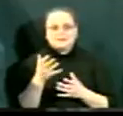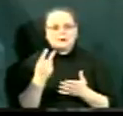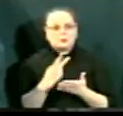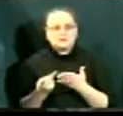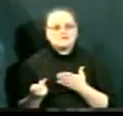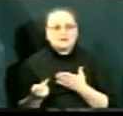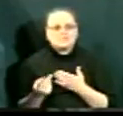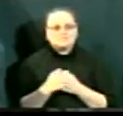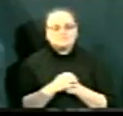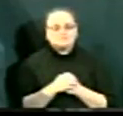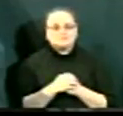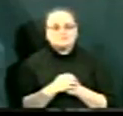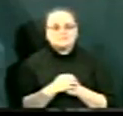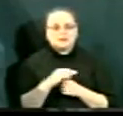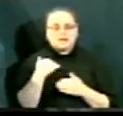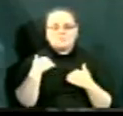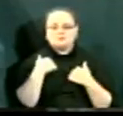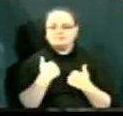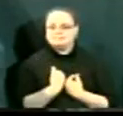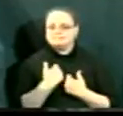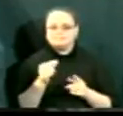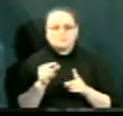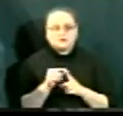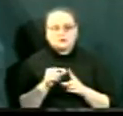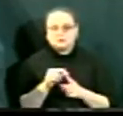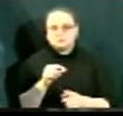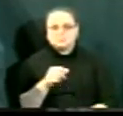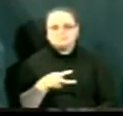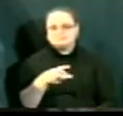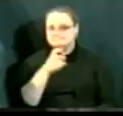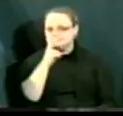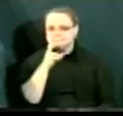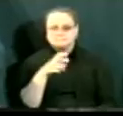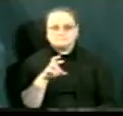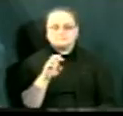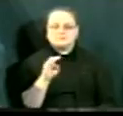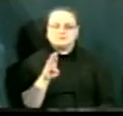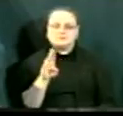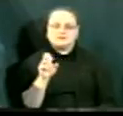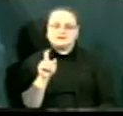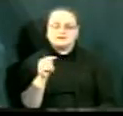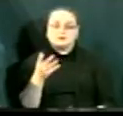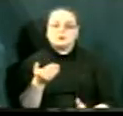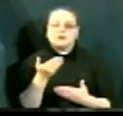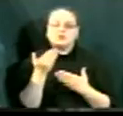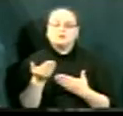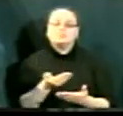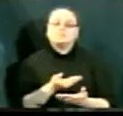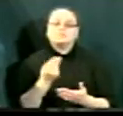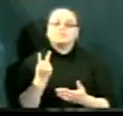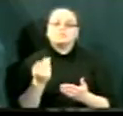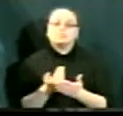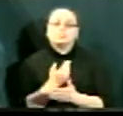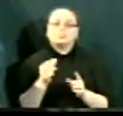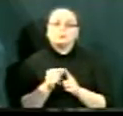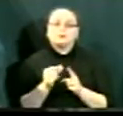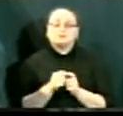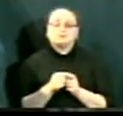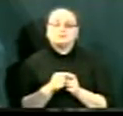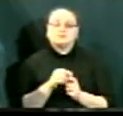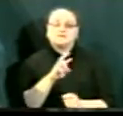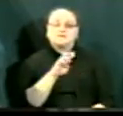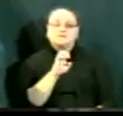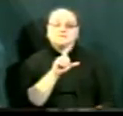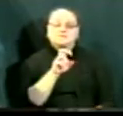fail. I am weary of the words rigorous and robust, and I would like to introduce 2 new words,